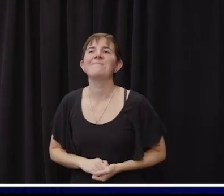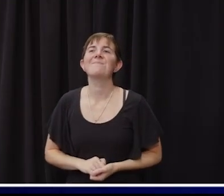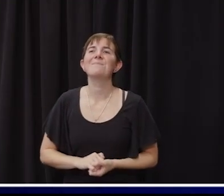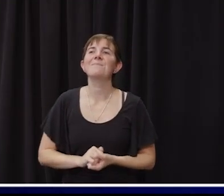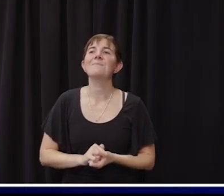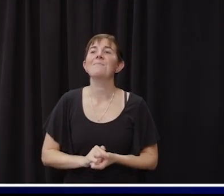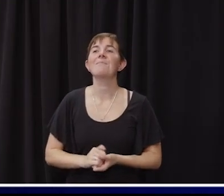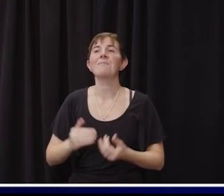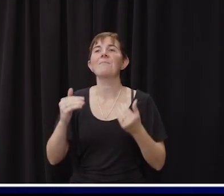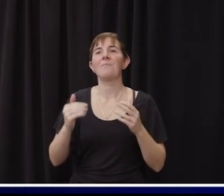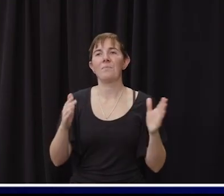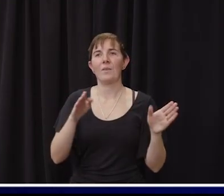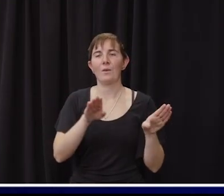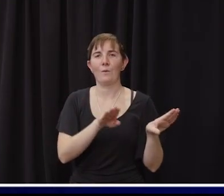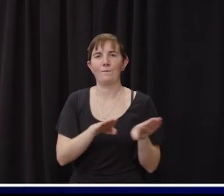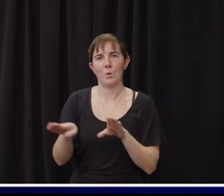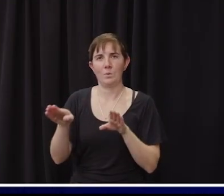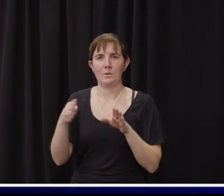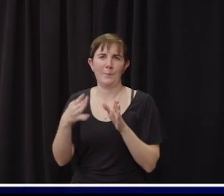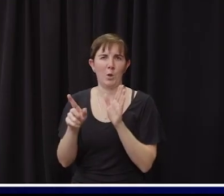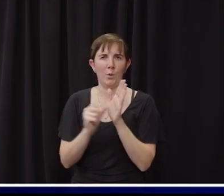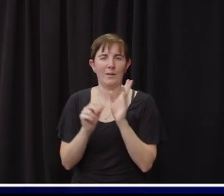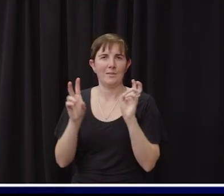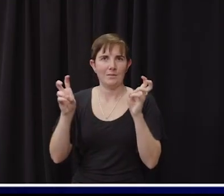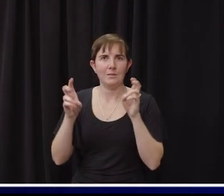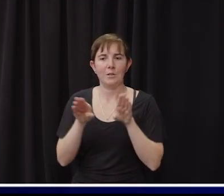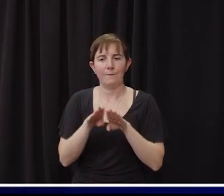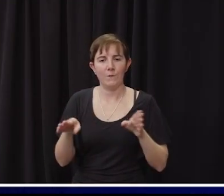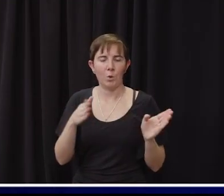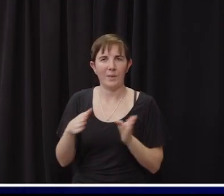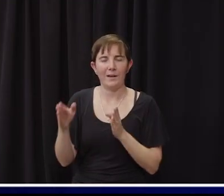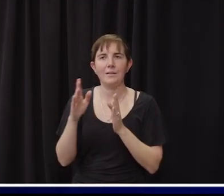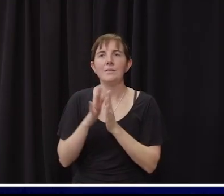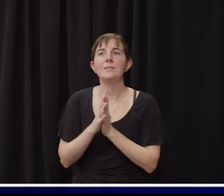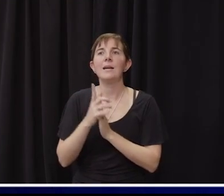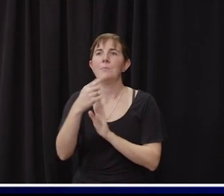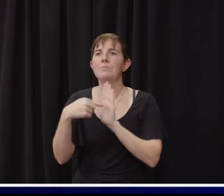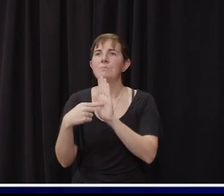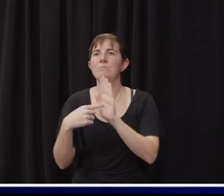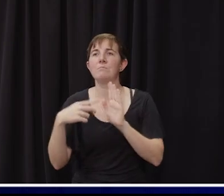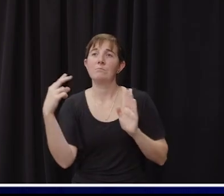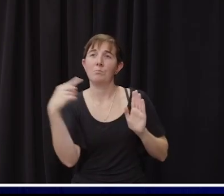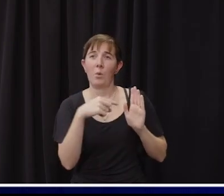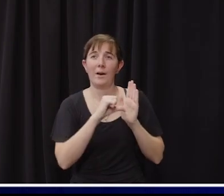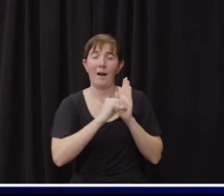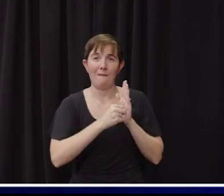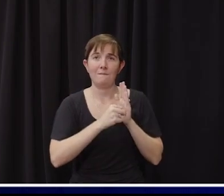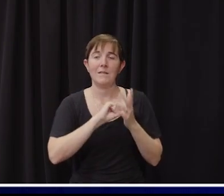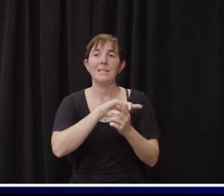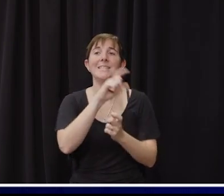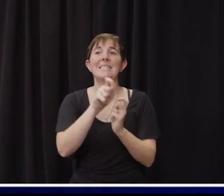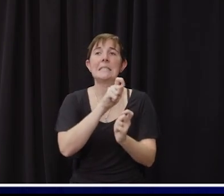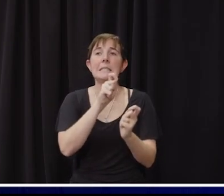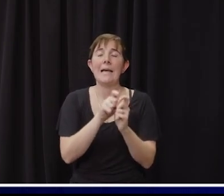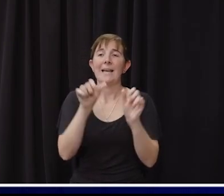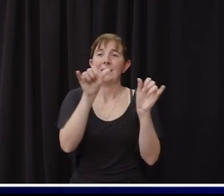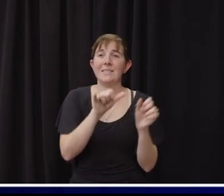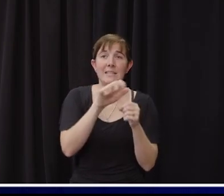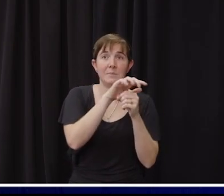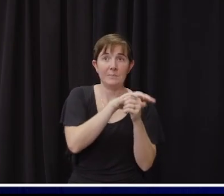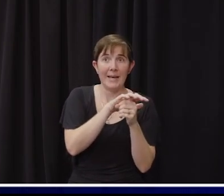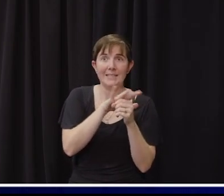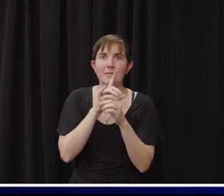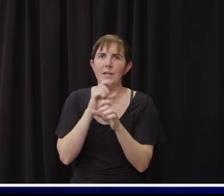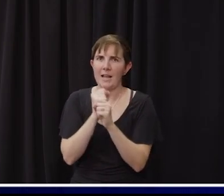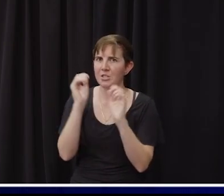So these are the floor plans, and so I'm just sharing these to point out that the exact same space, and actually